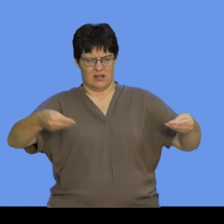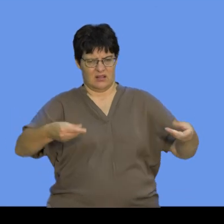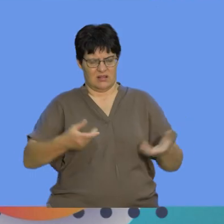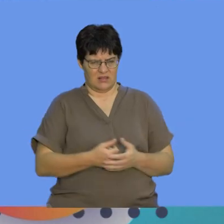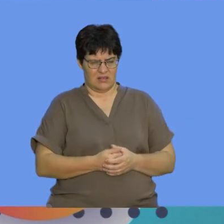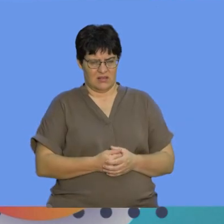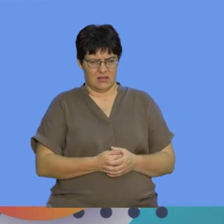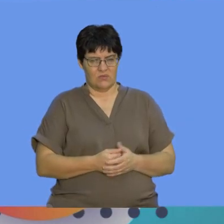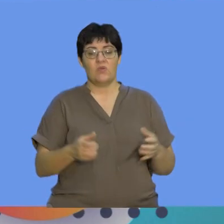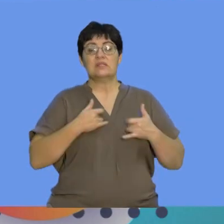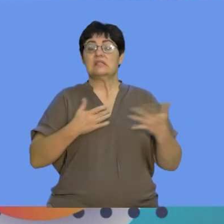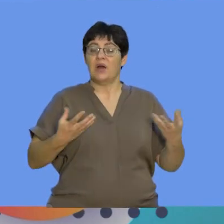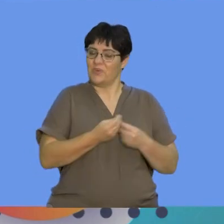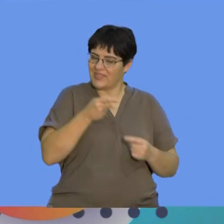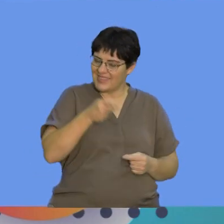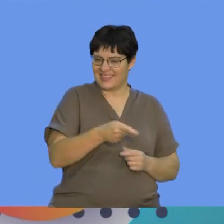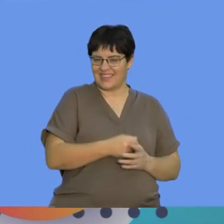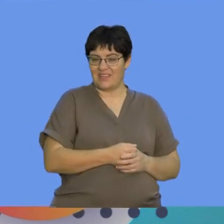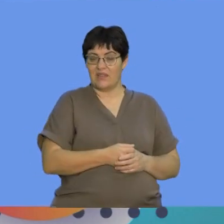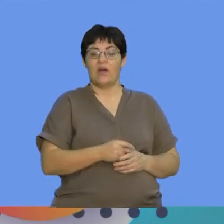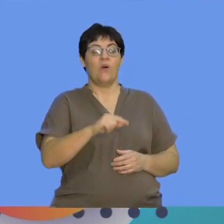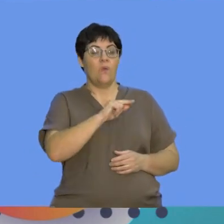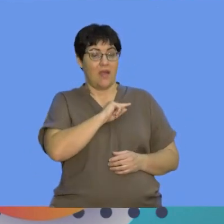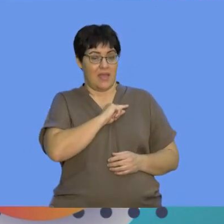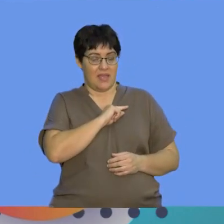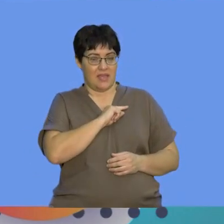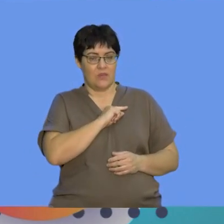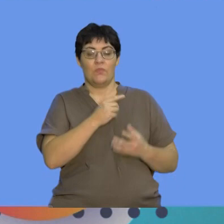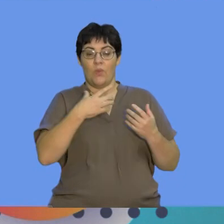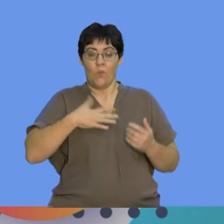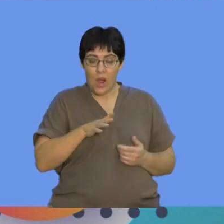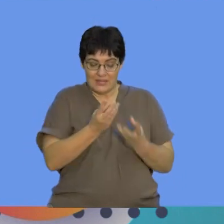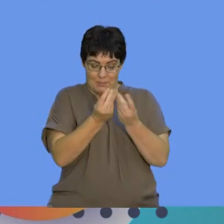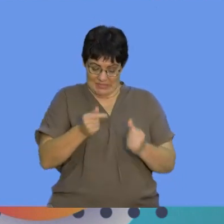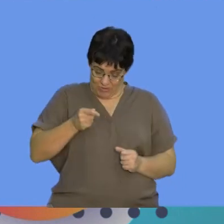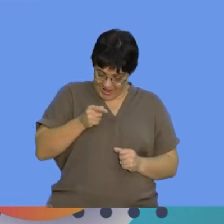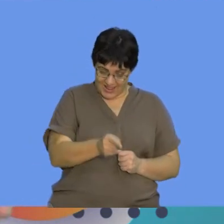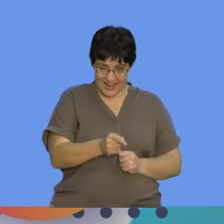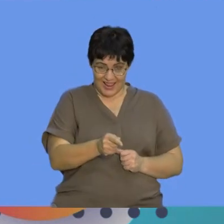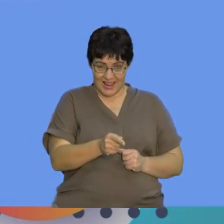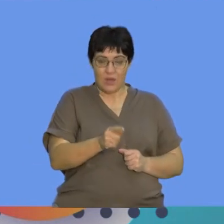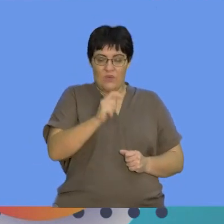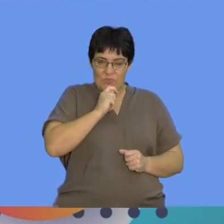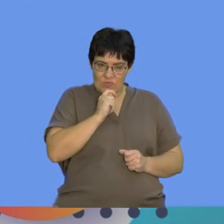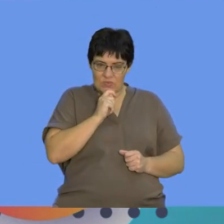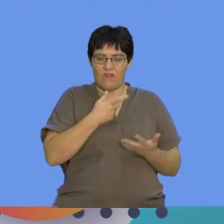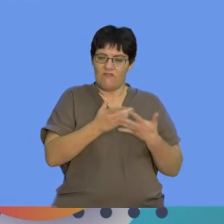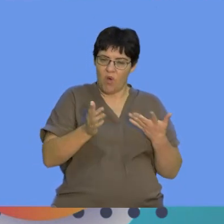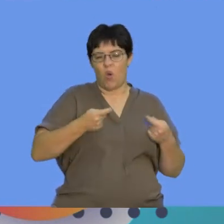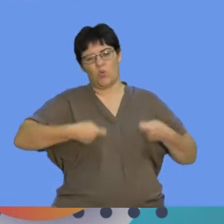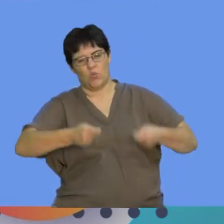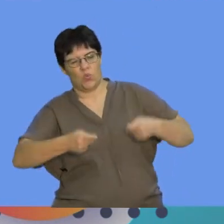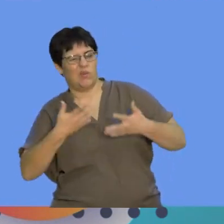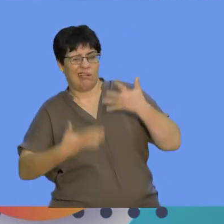started with. We are saying that for us to have a particular material being utilized for a particular purpose,